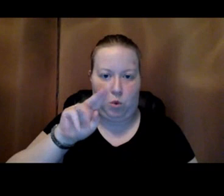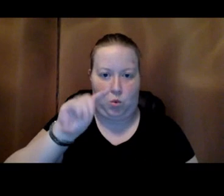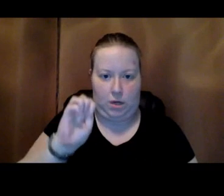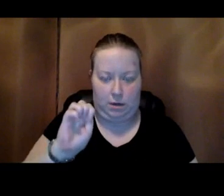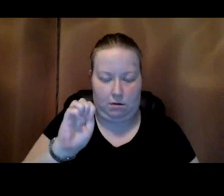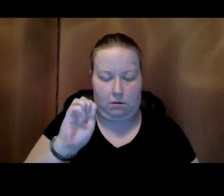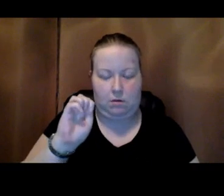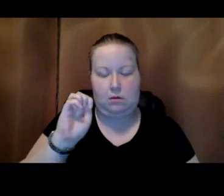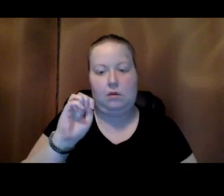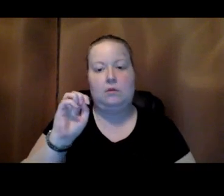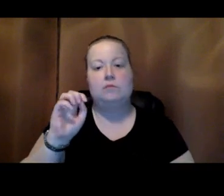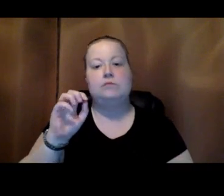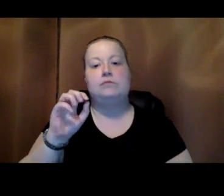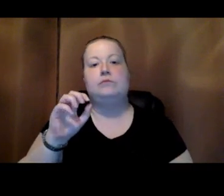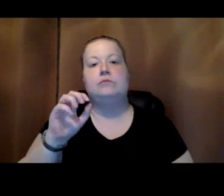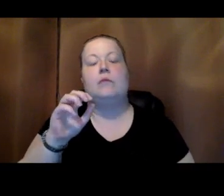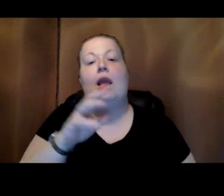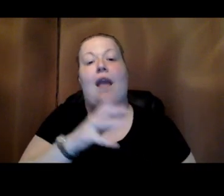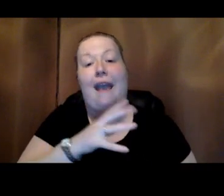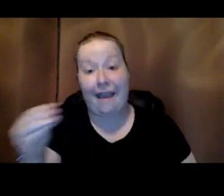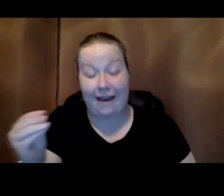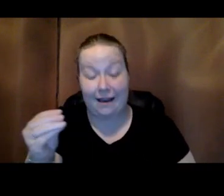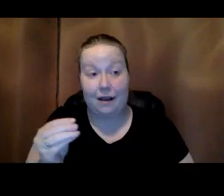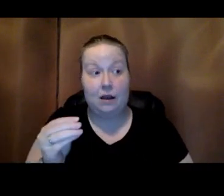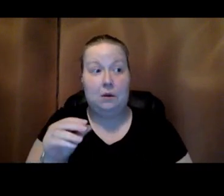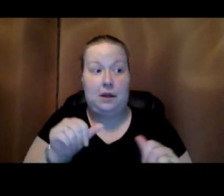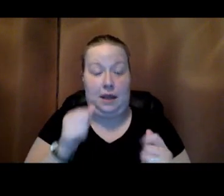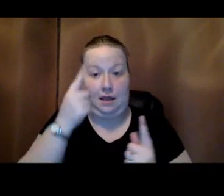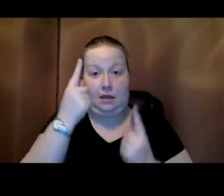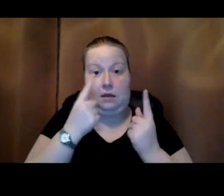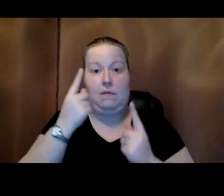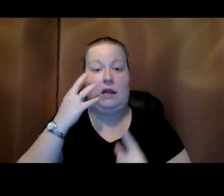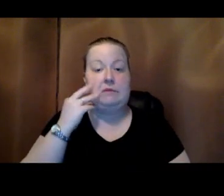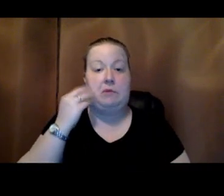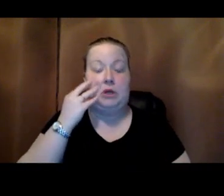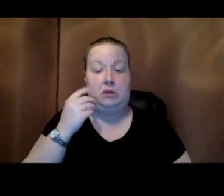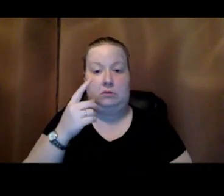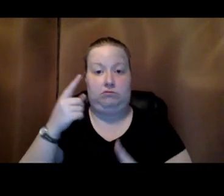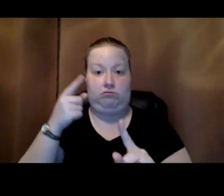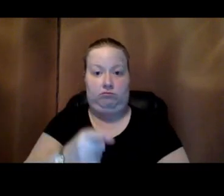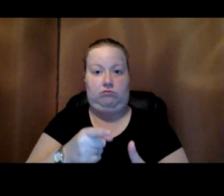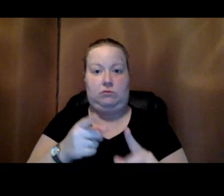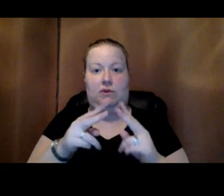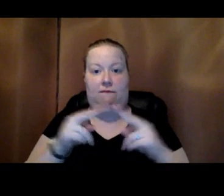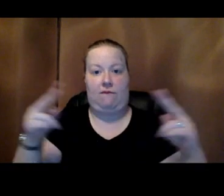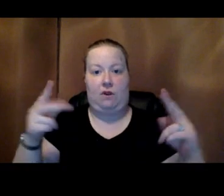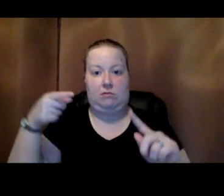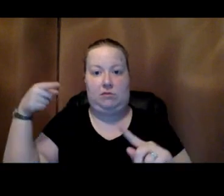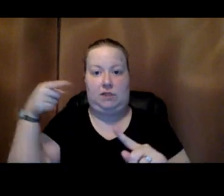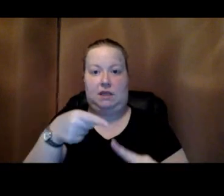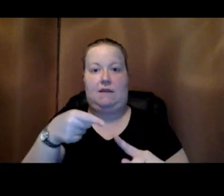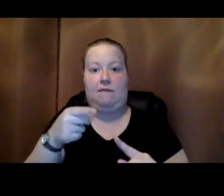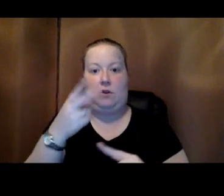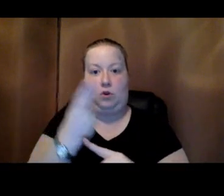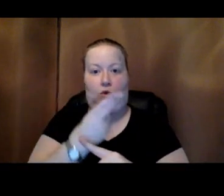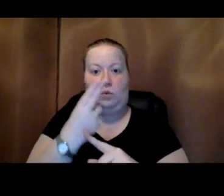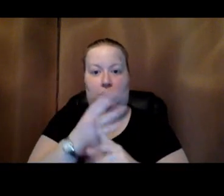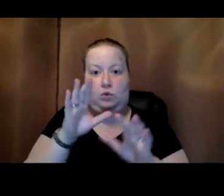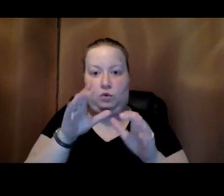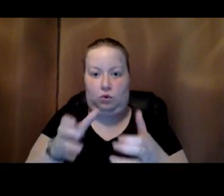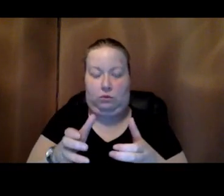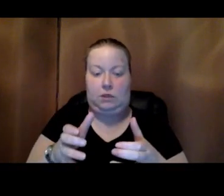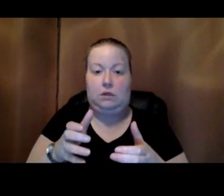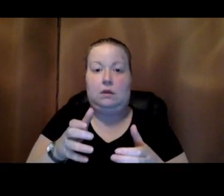And we could also think about experiences which are targeted at very specific user groups. So these could